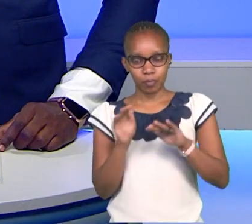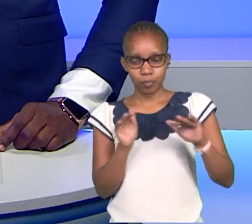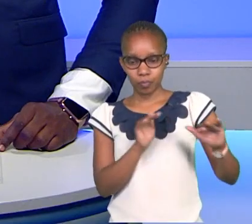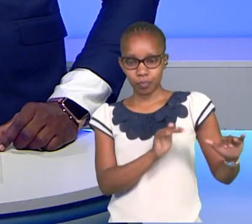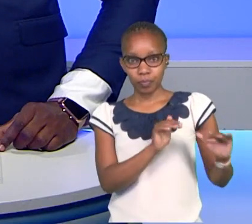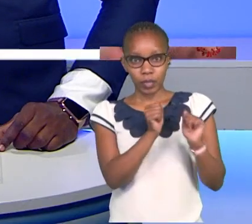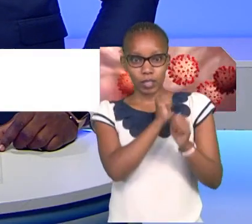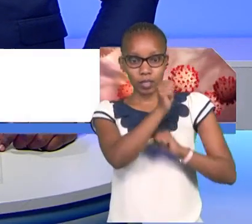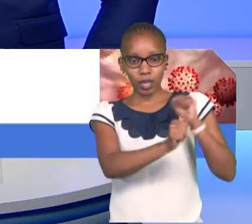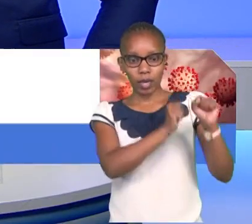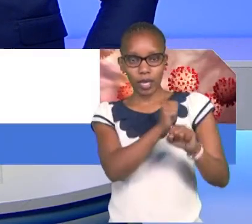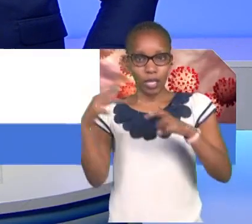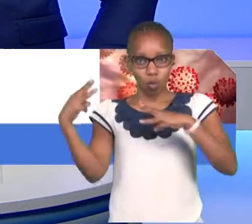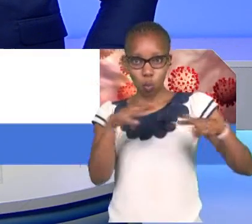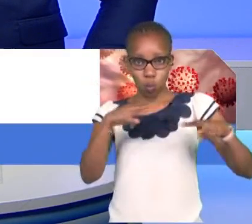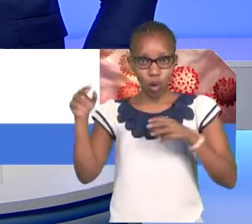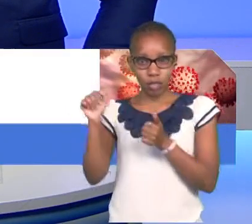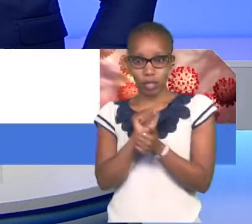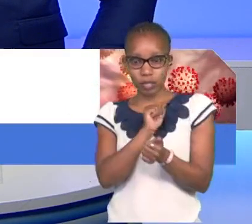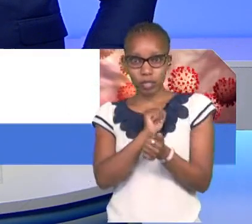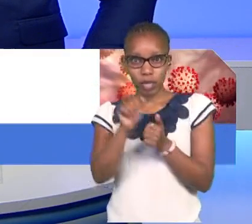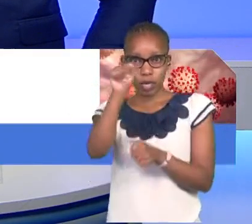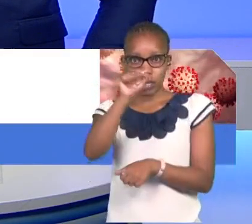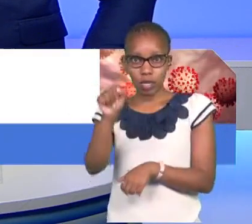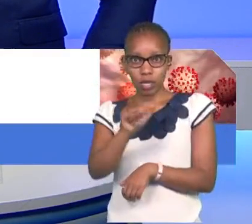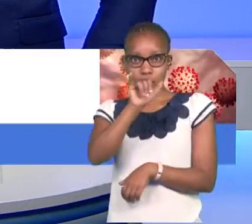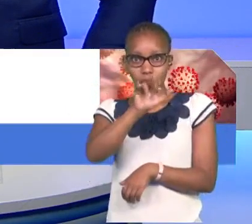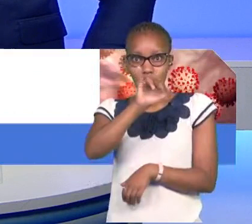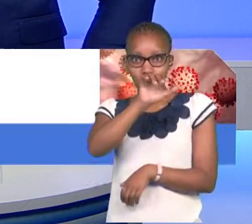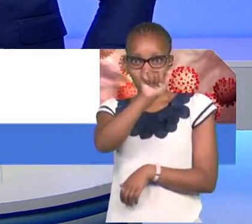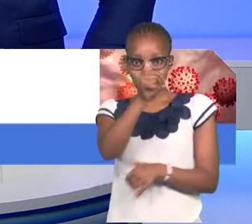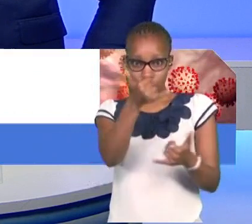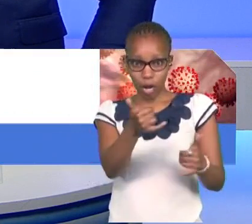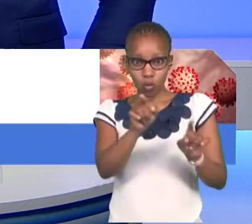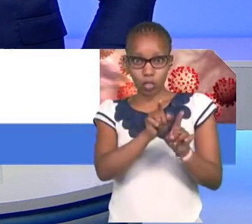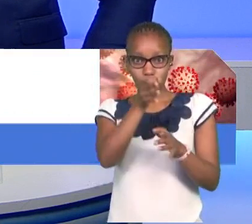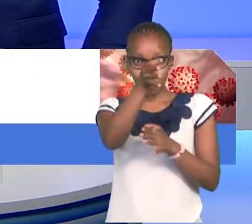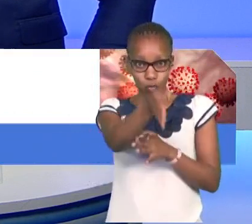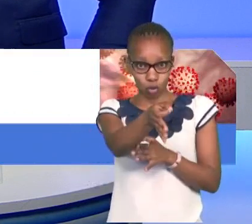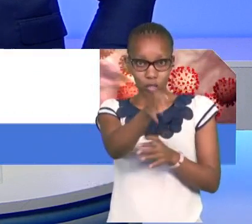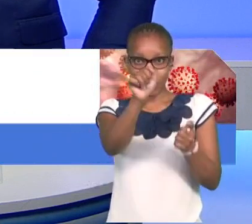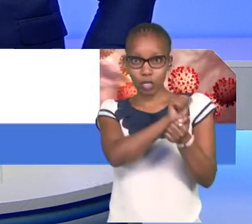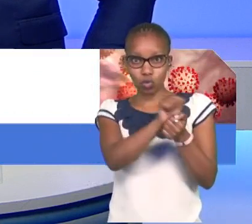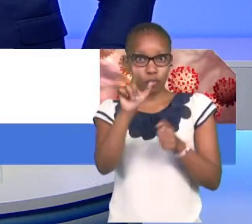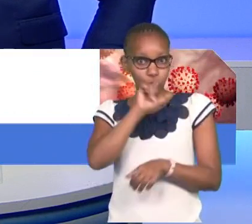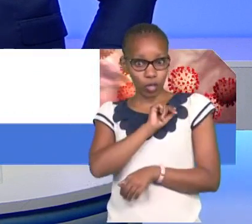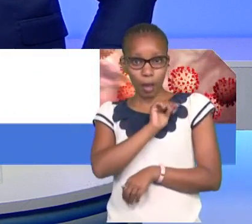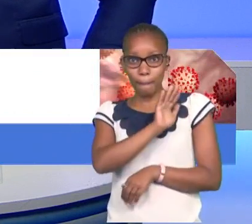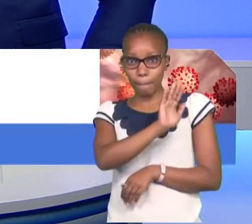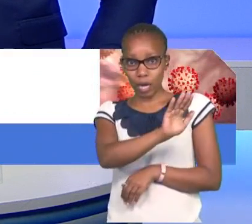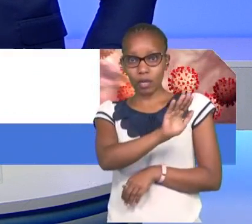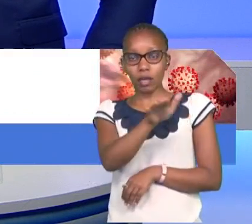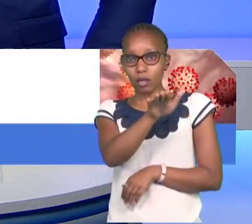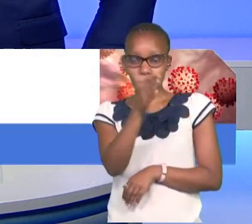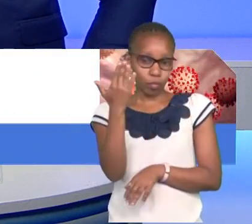The decade of war has not only destroyed Syria's present and poised its future, it has damaged beyond repair some of its fabulous